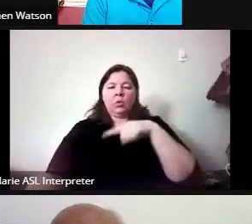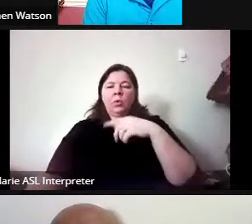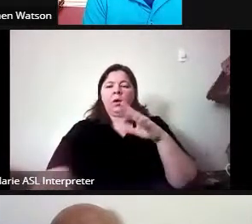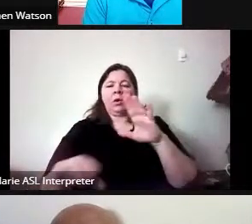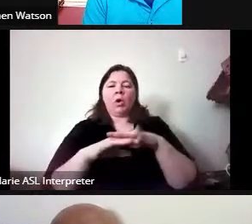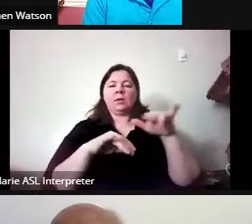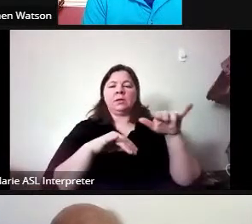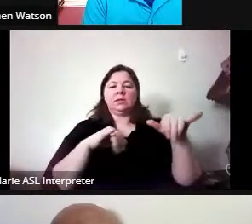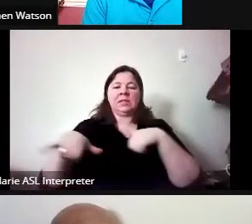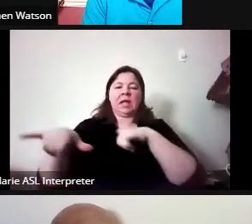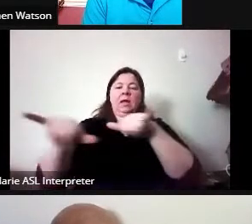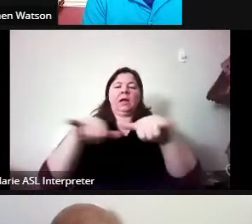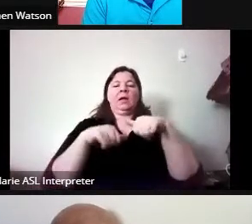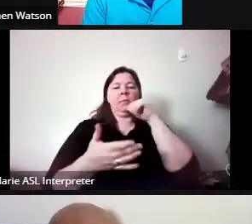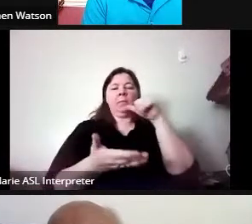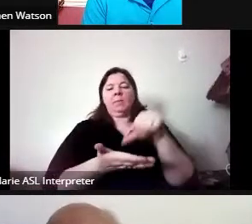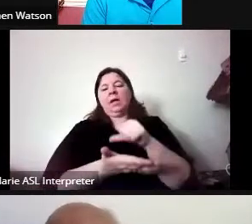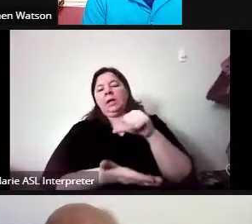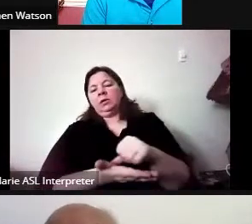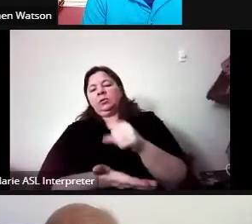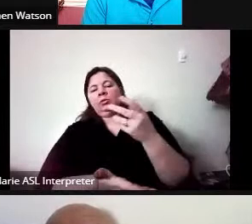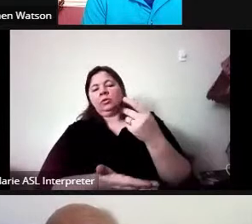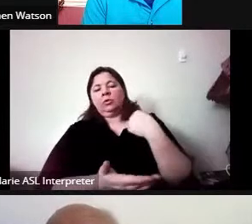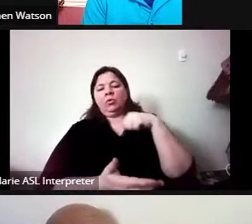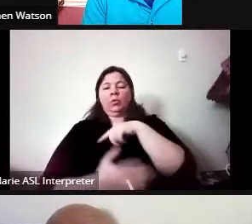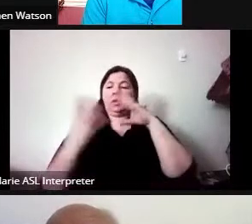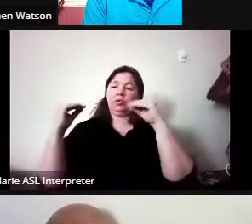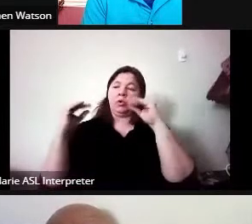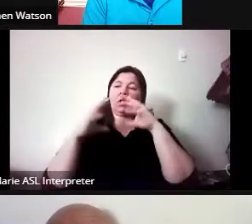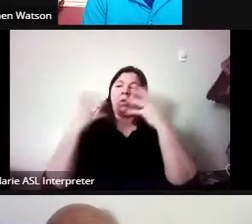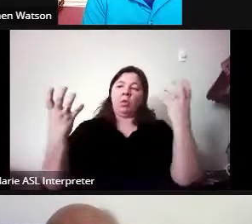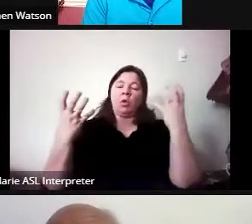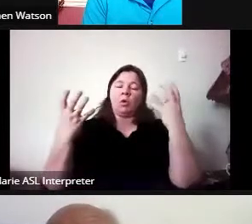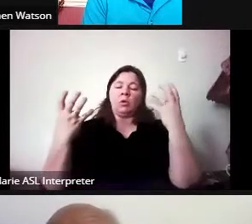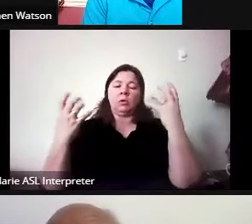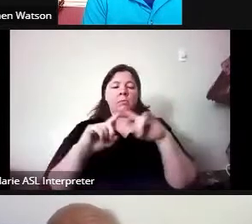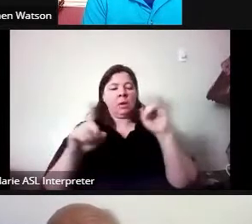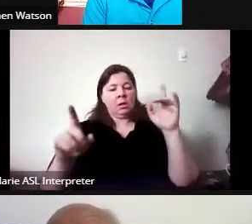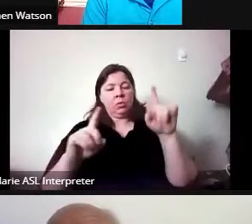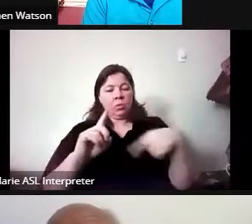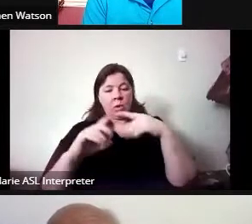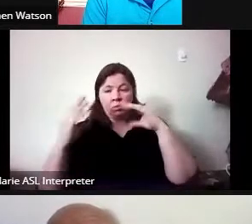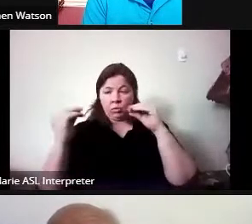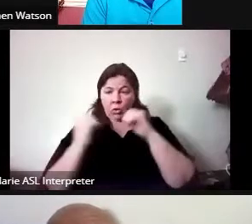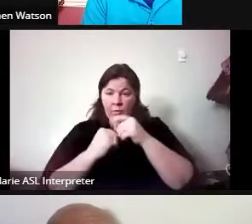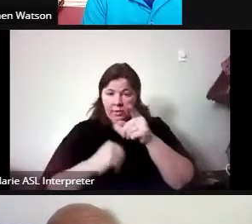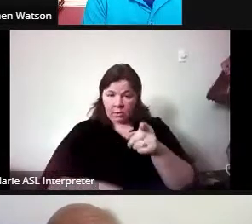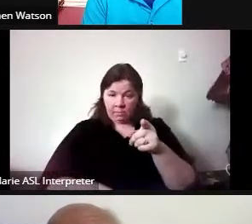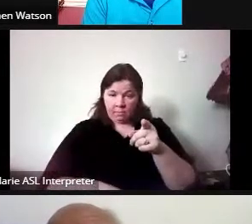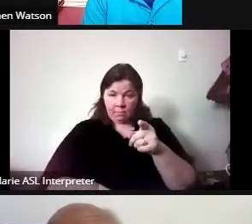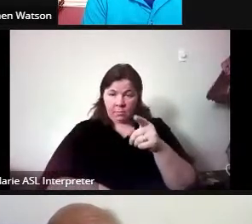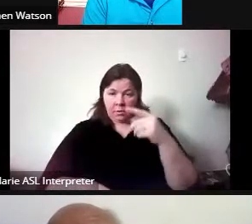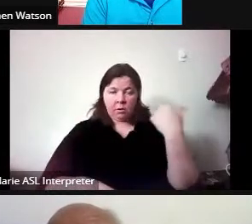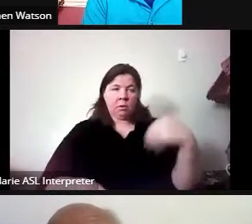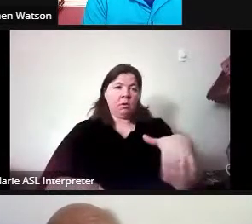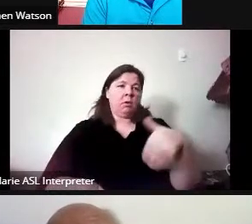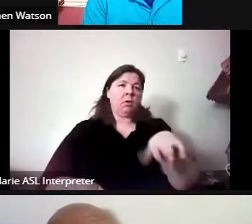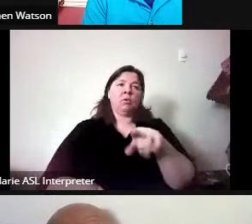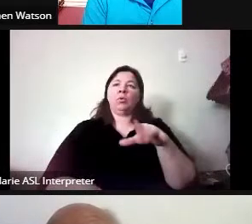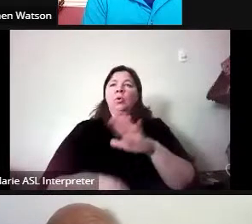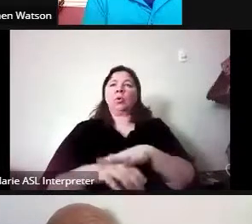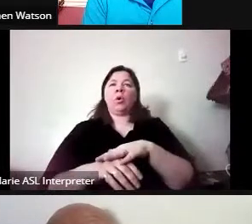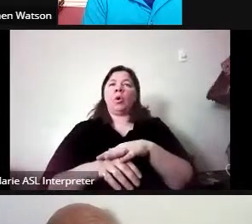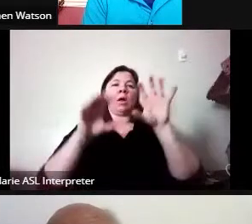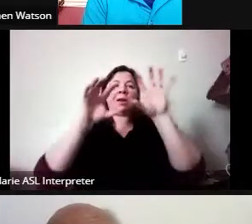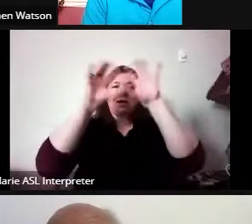same page. Even we talk a lot, but when you talk to him, oh man, you are on cloud